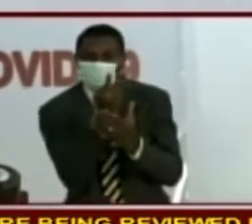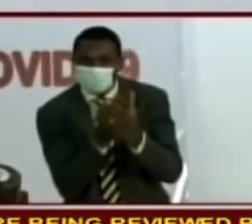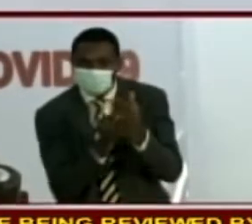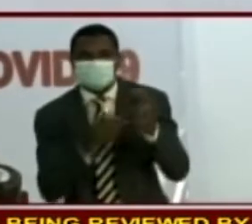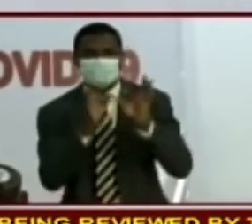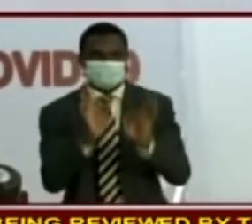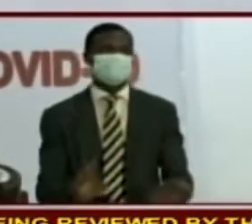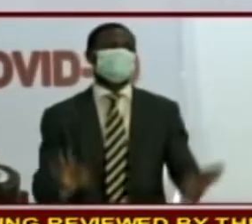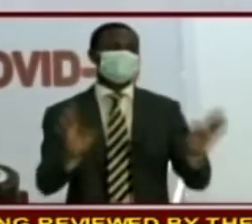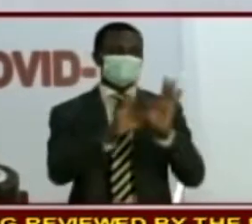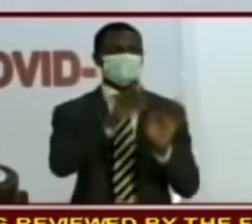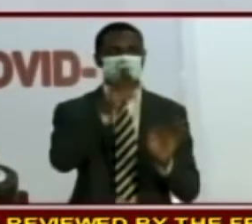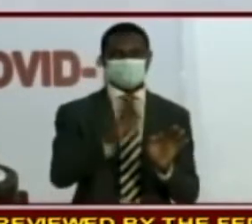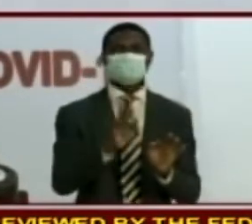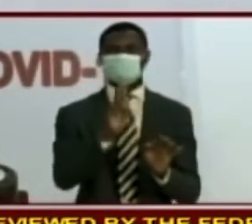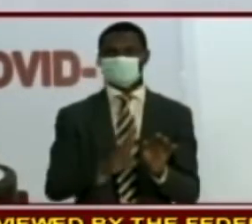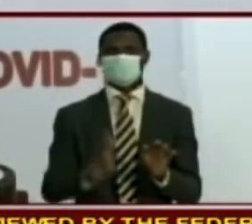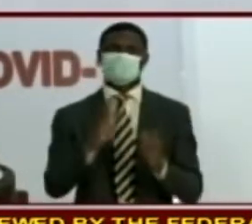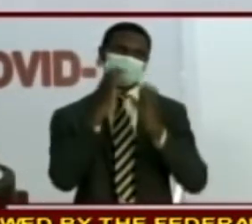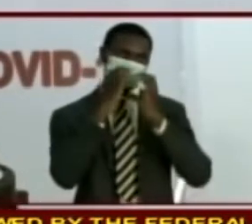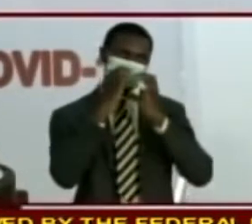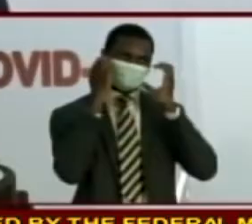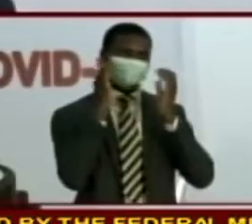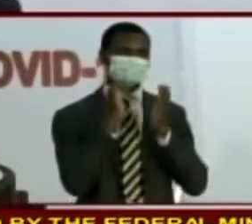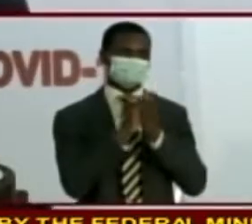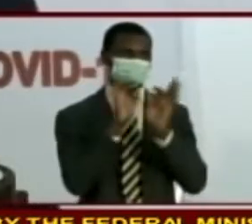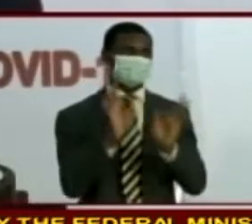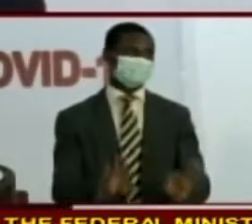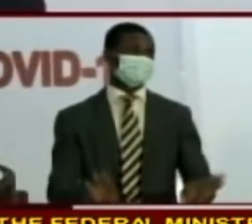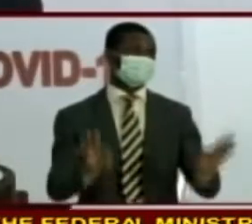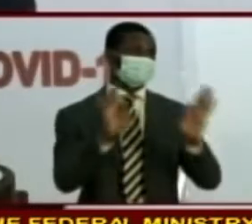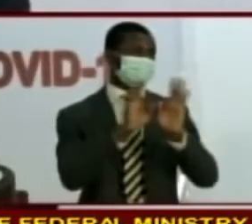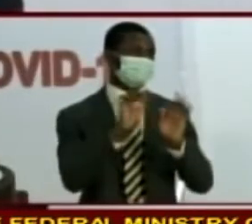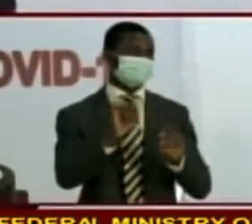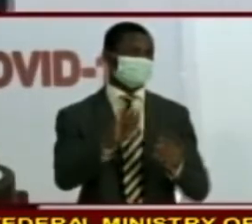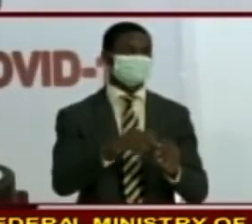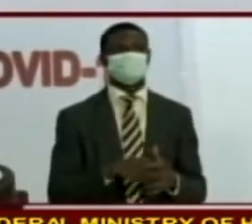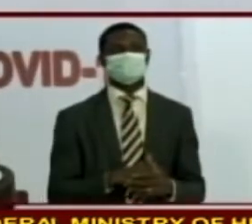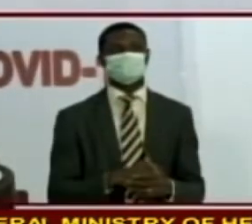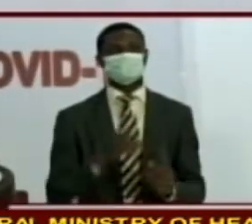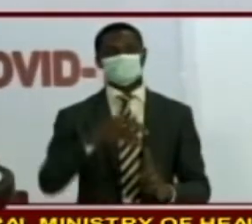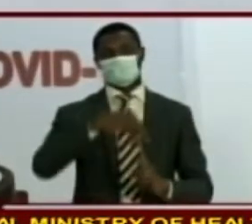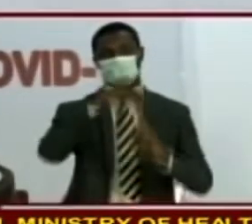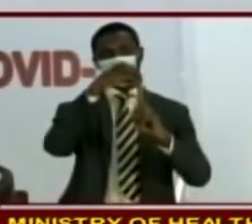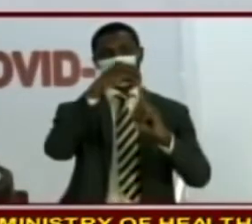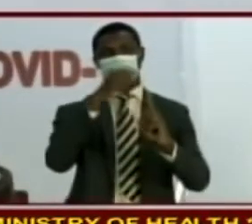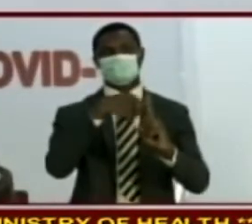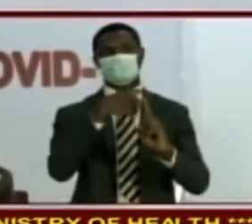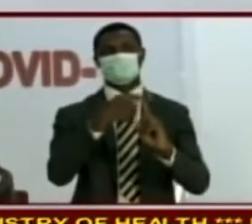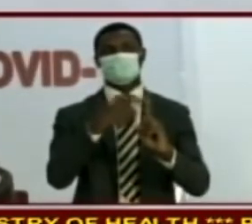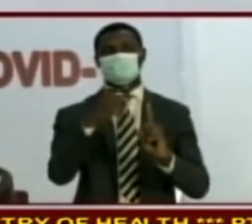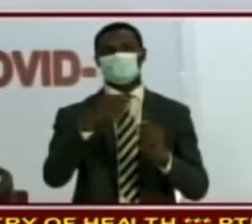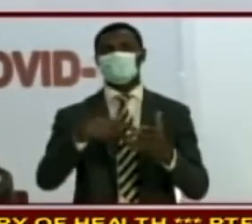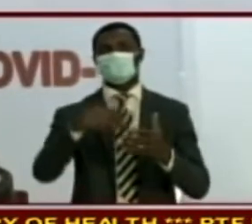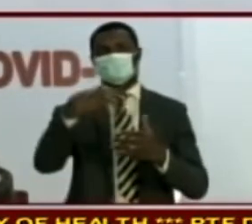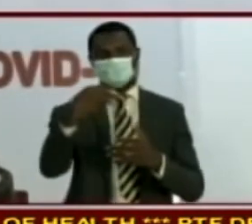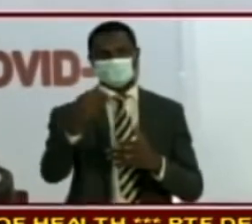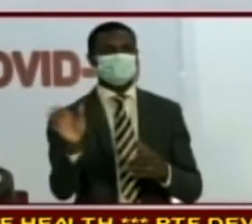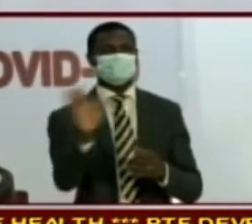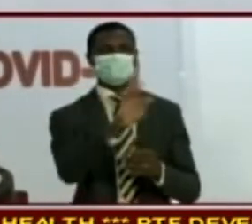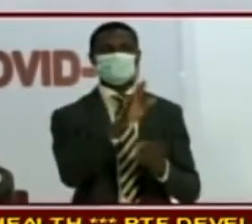everybody to wear a mask, and that's where the real value of masks come in, especially when you're outside your